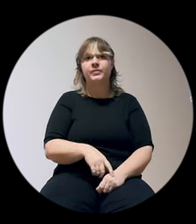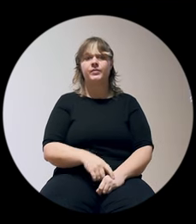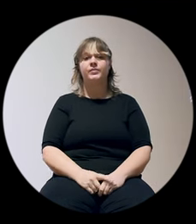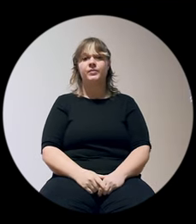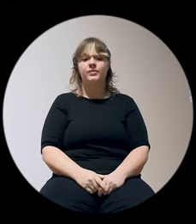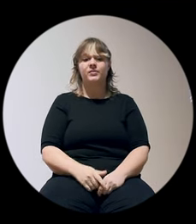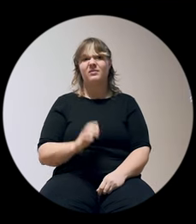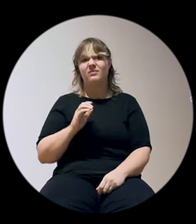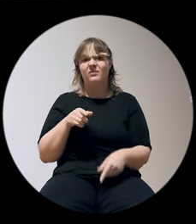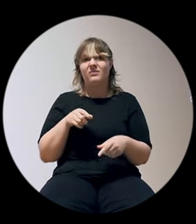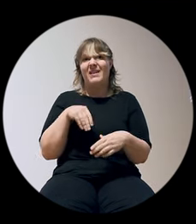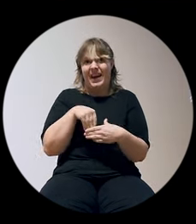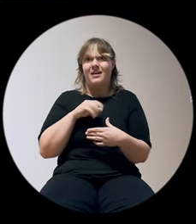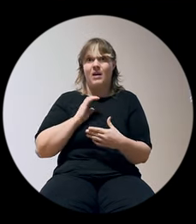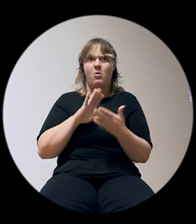in our community.